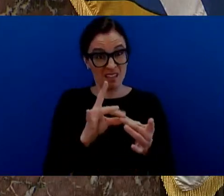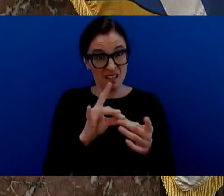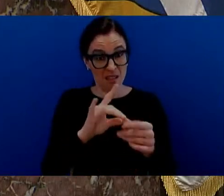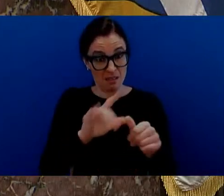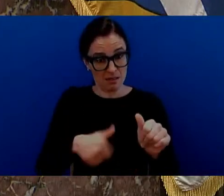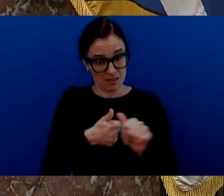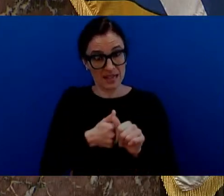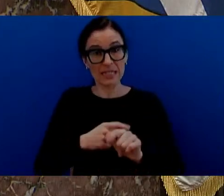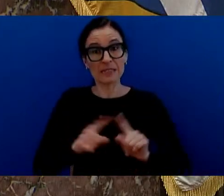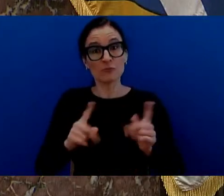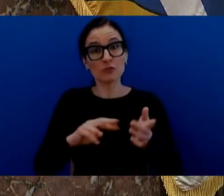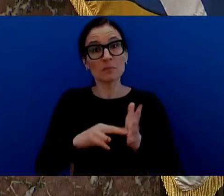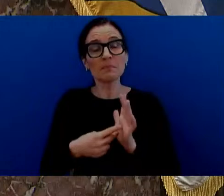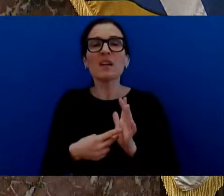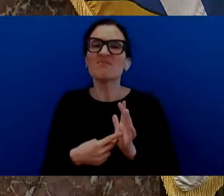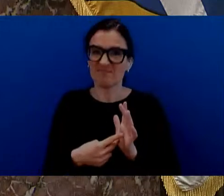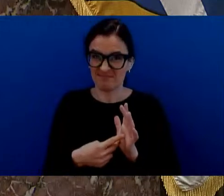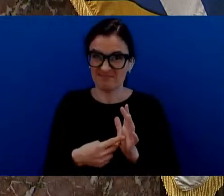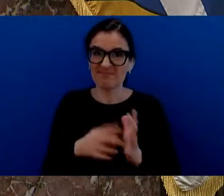And then we make our shell